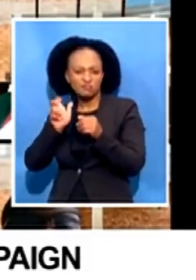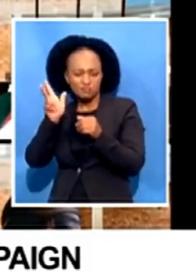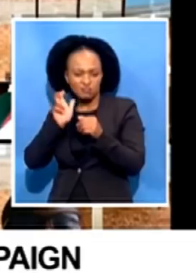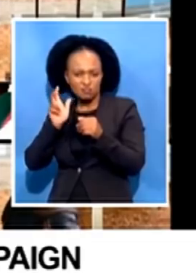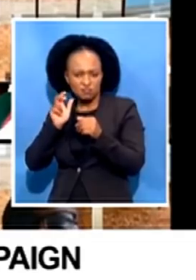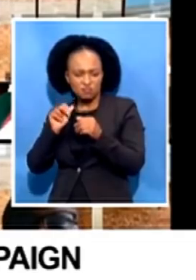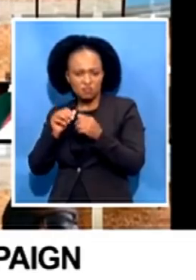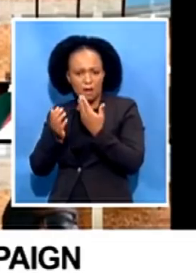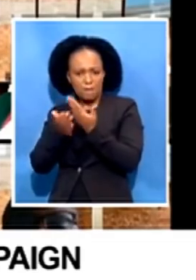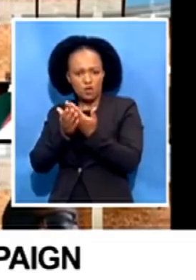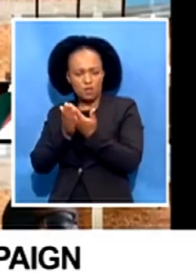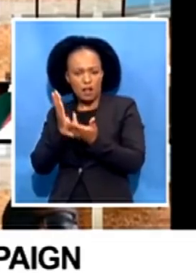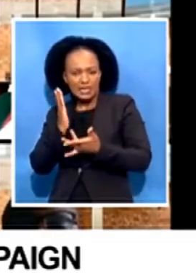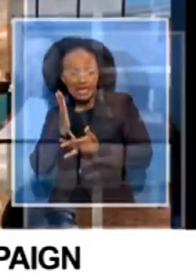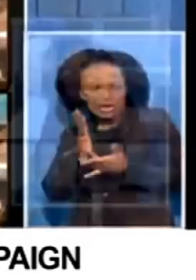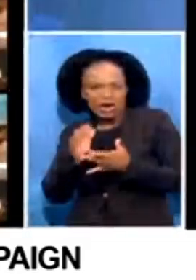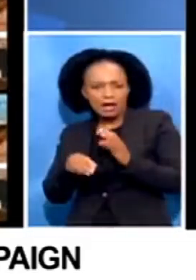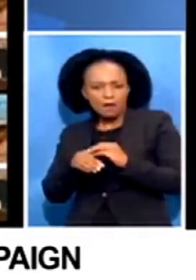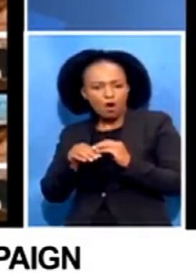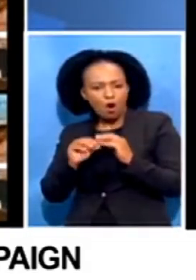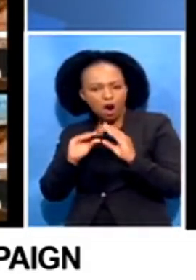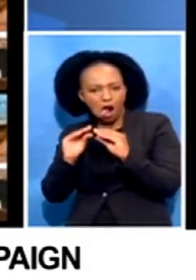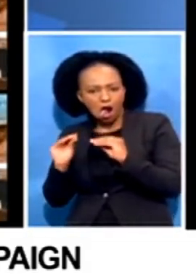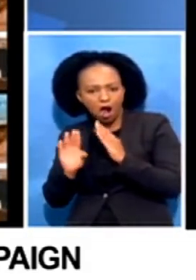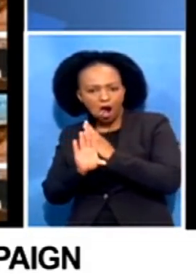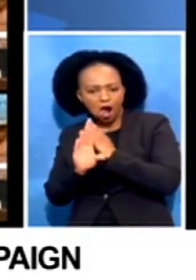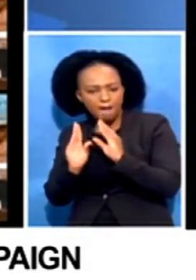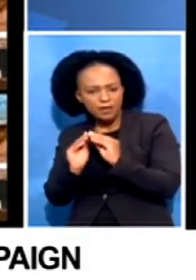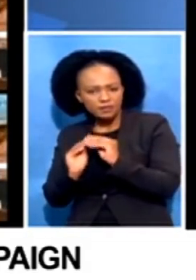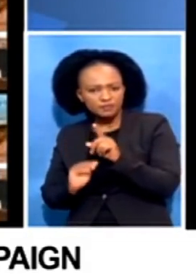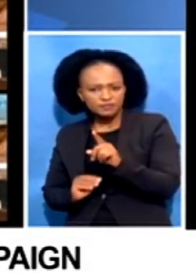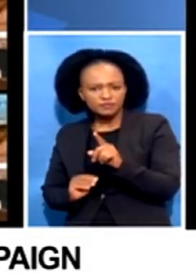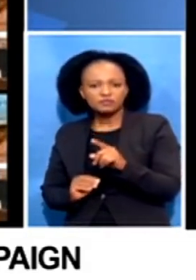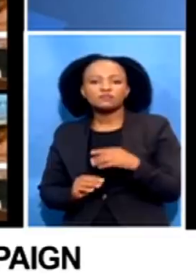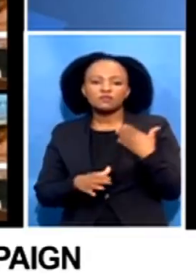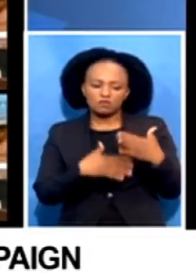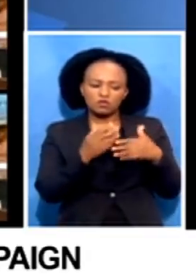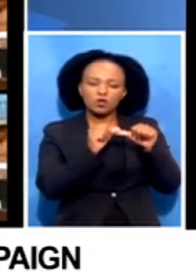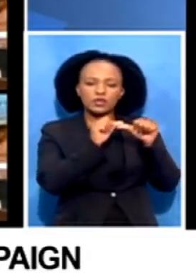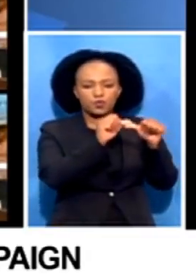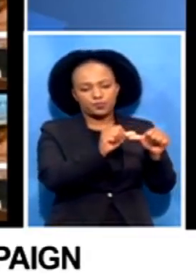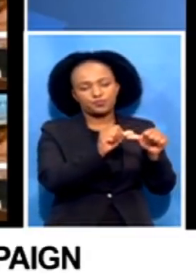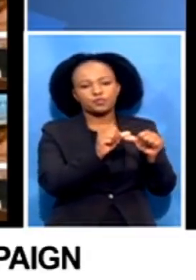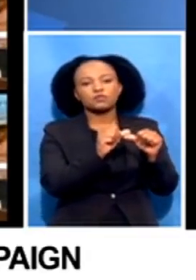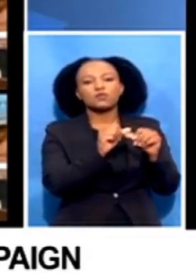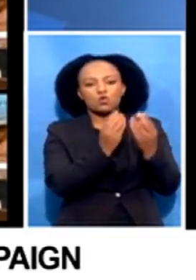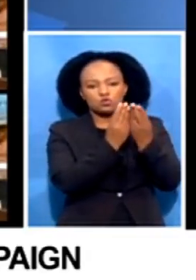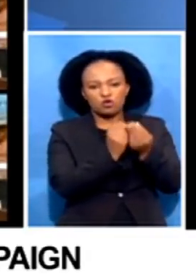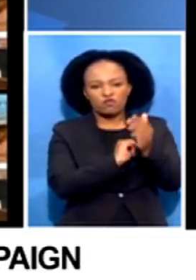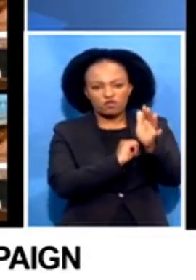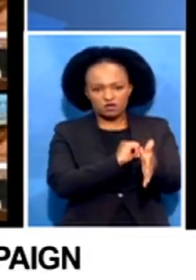caucus. No, Justice Teron will take care of it. Justice Teron, just proceed, Mr.